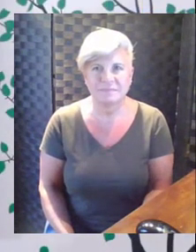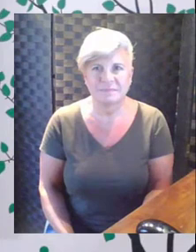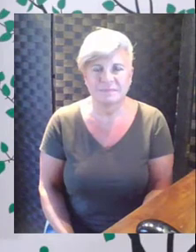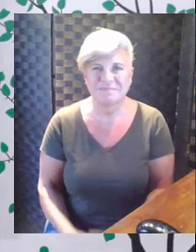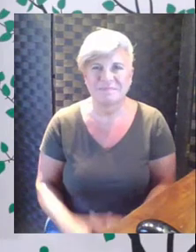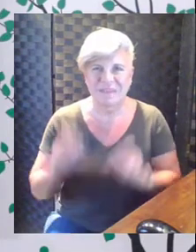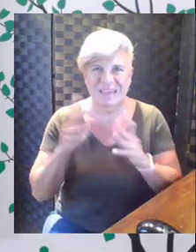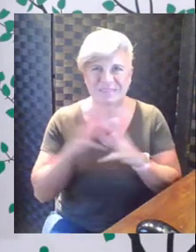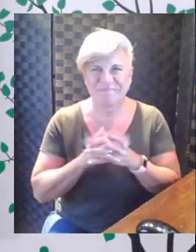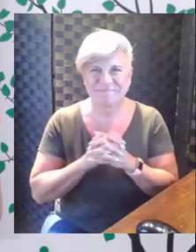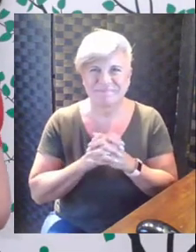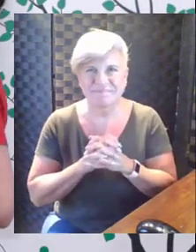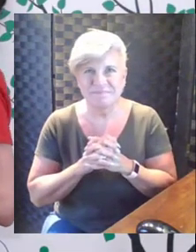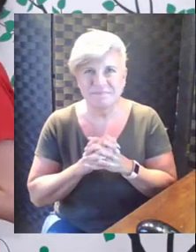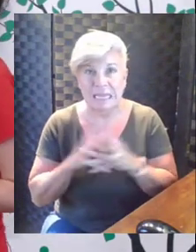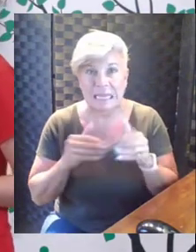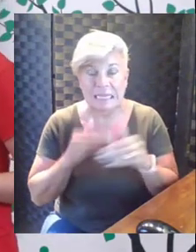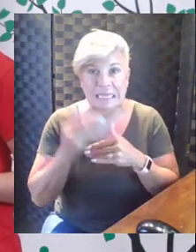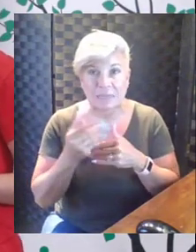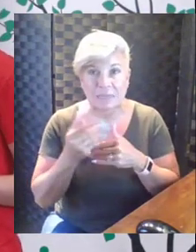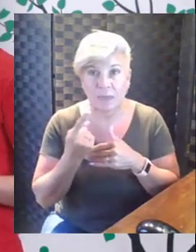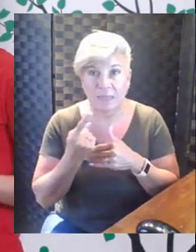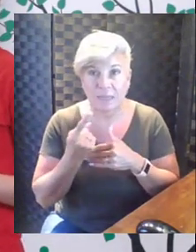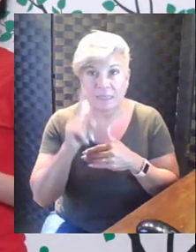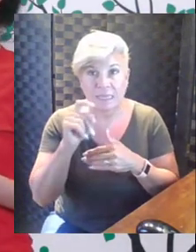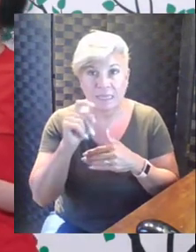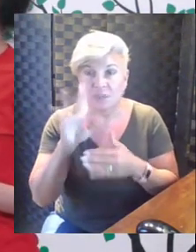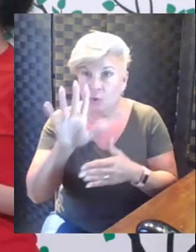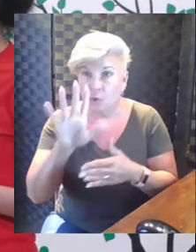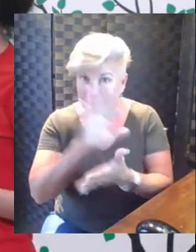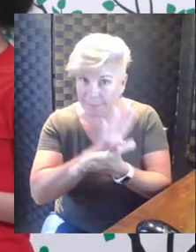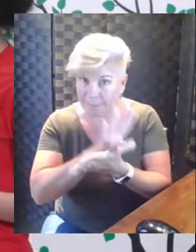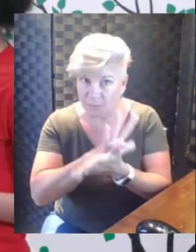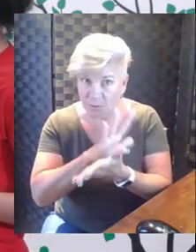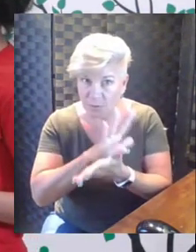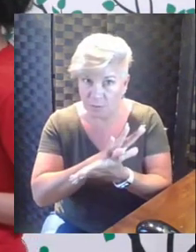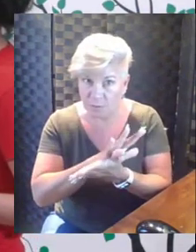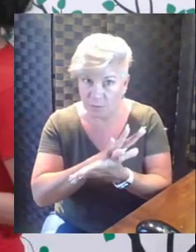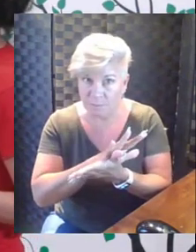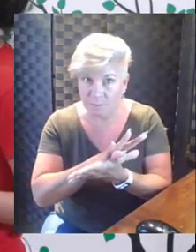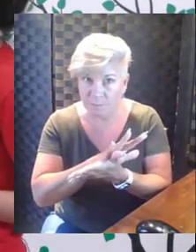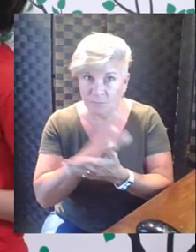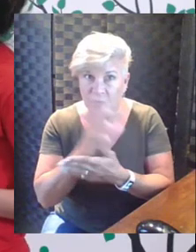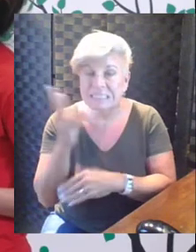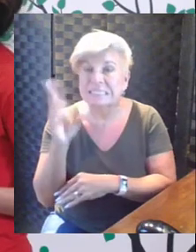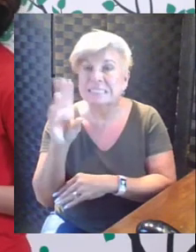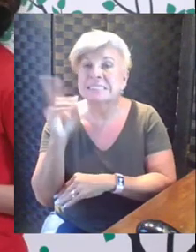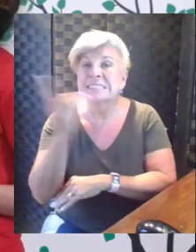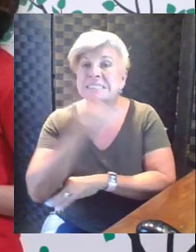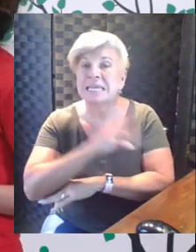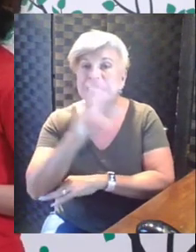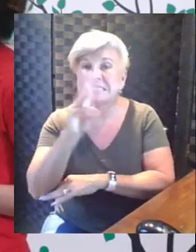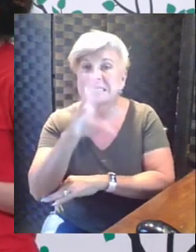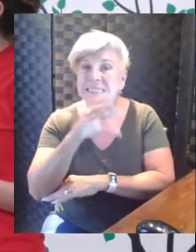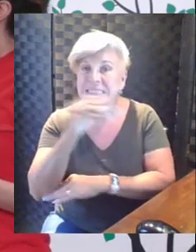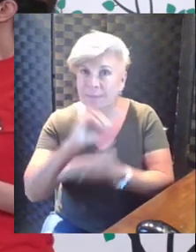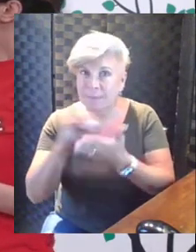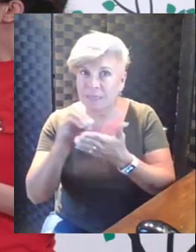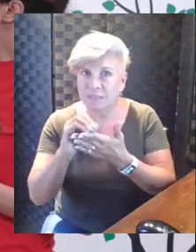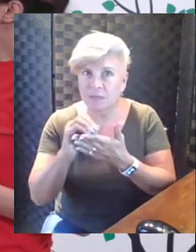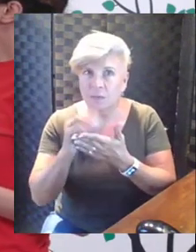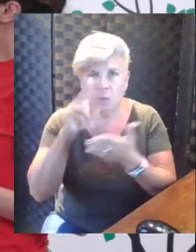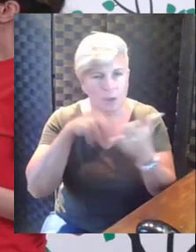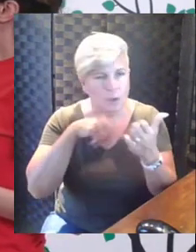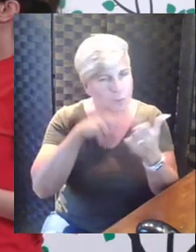All right. So for this next part, you're going to need the worksheet for day 6 and a pencil. And we're going